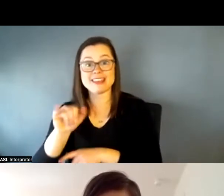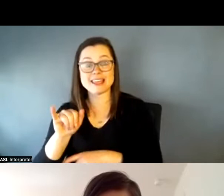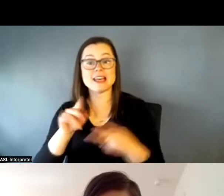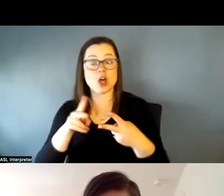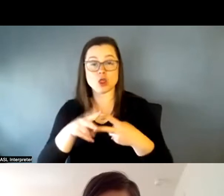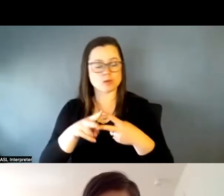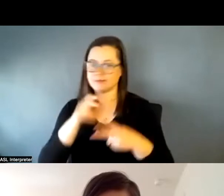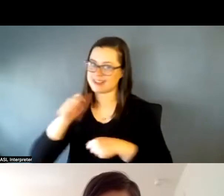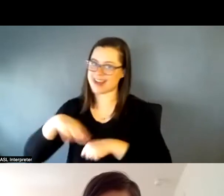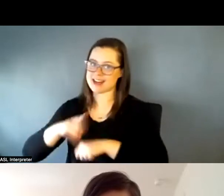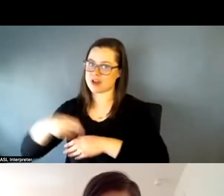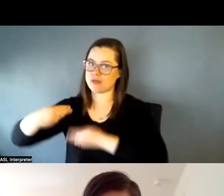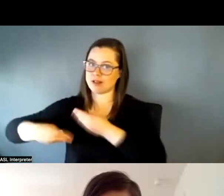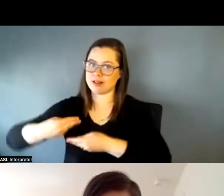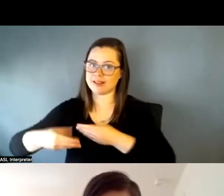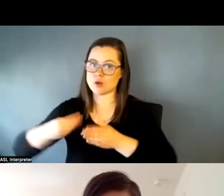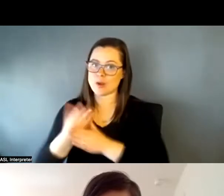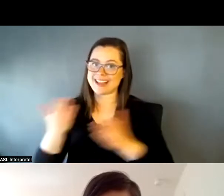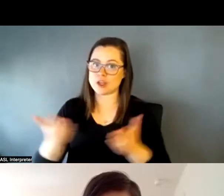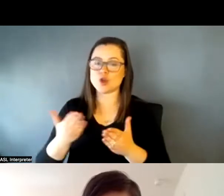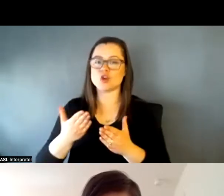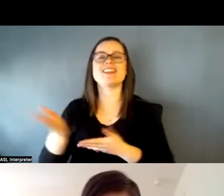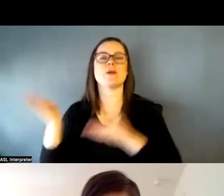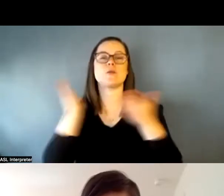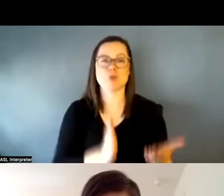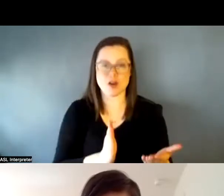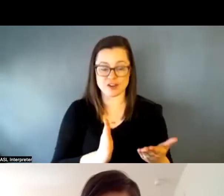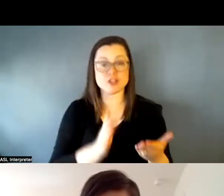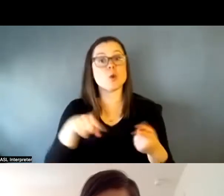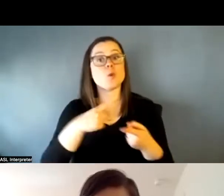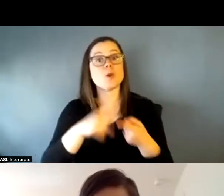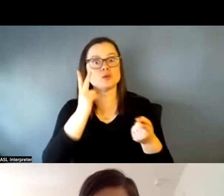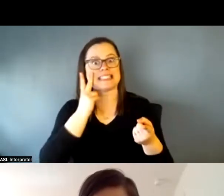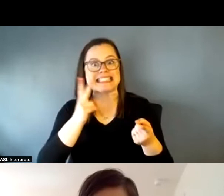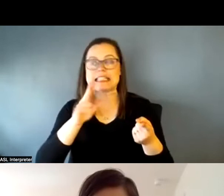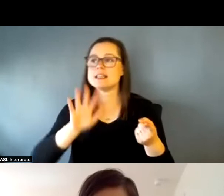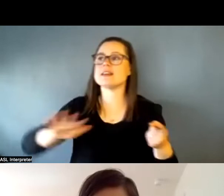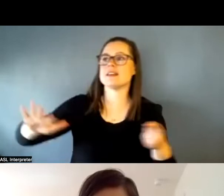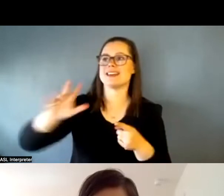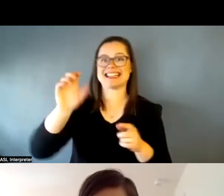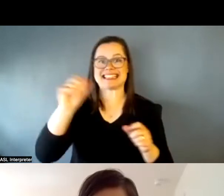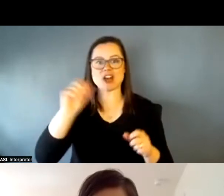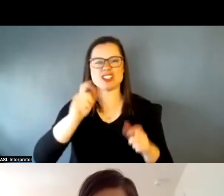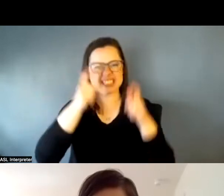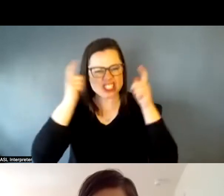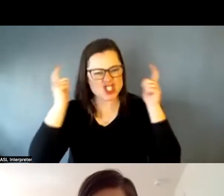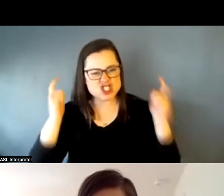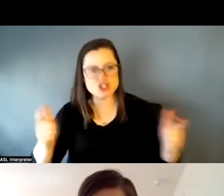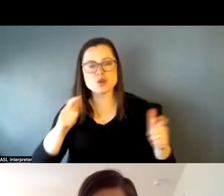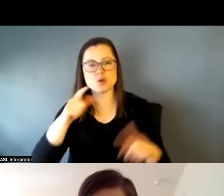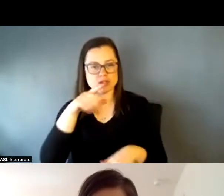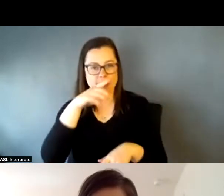traveling around Seattle today and you see these massive clusters of blackberry bushes with